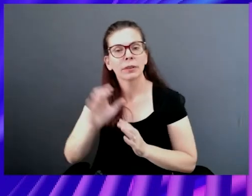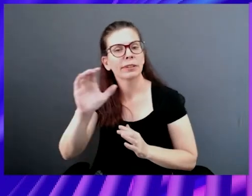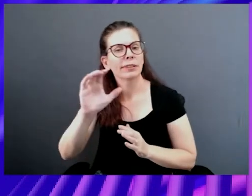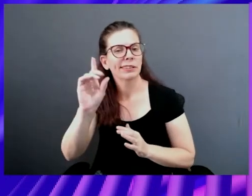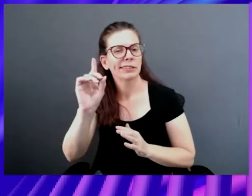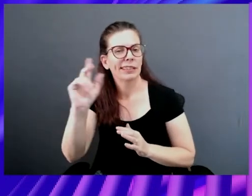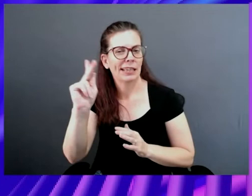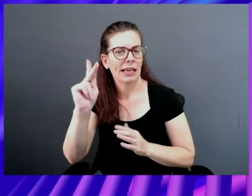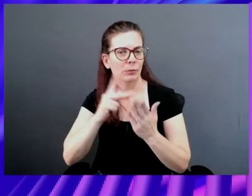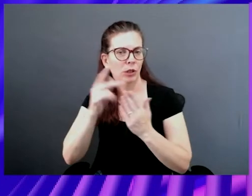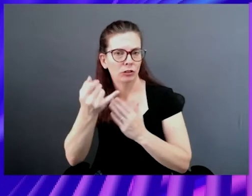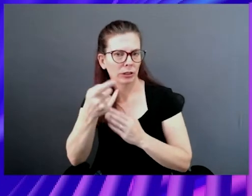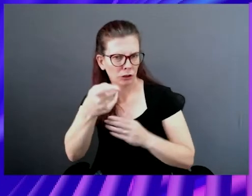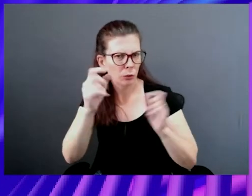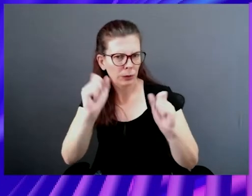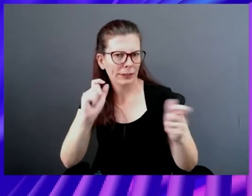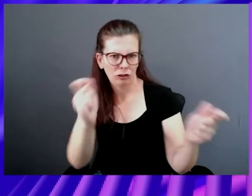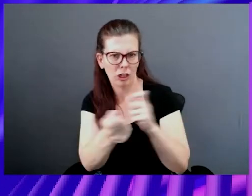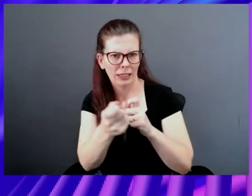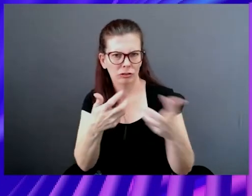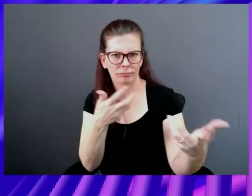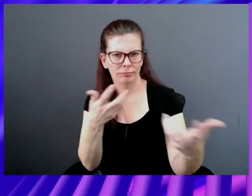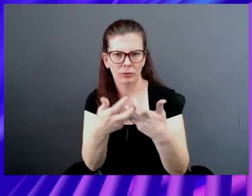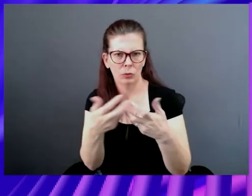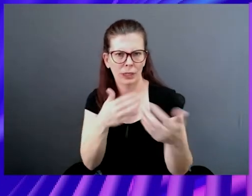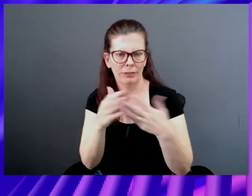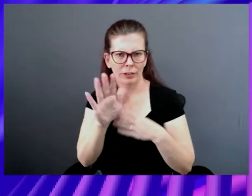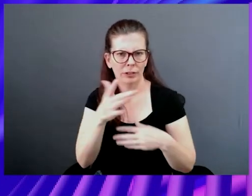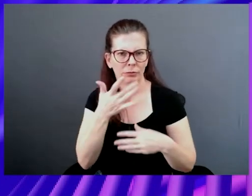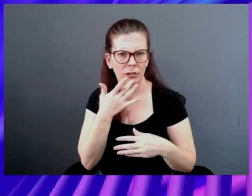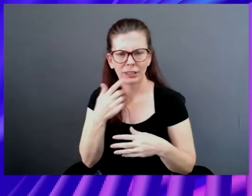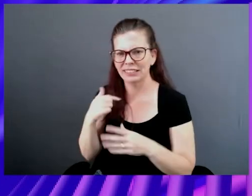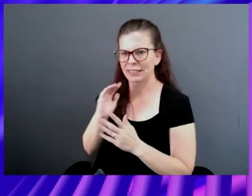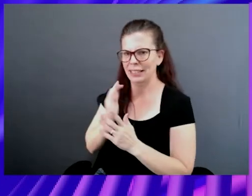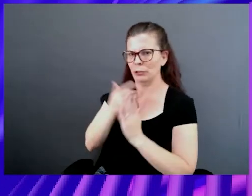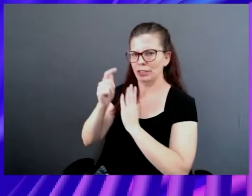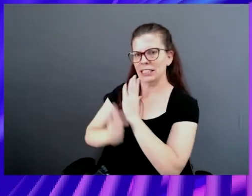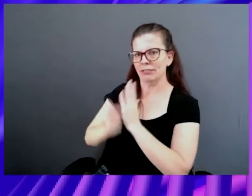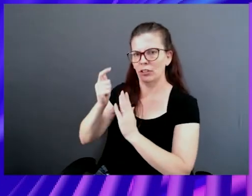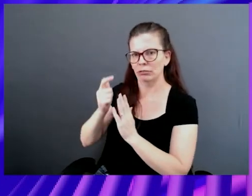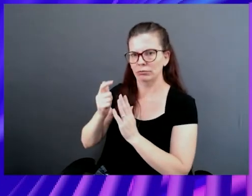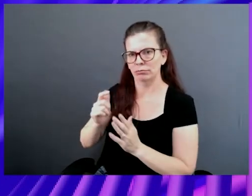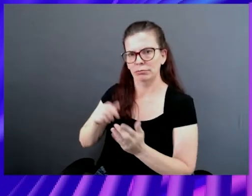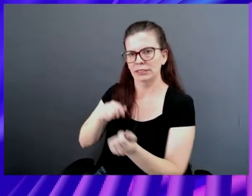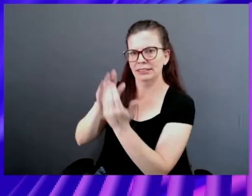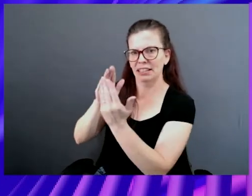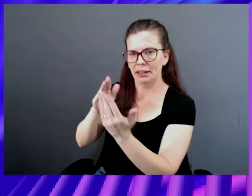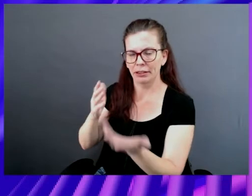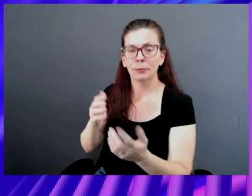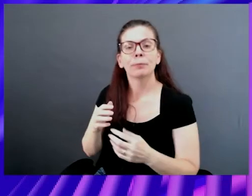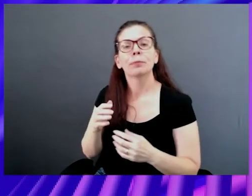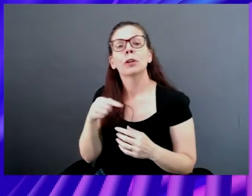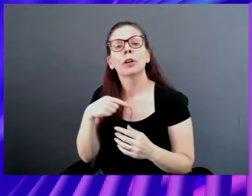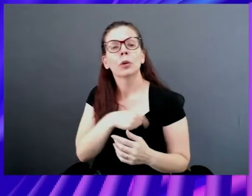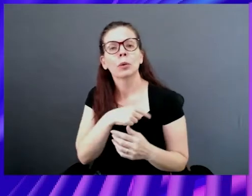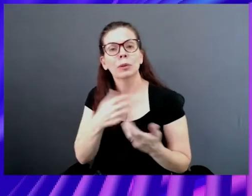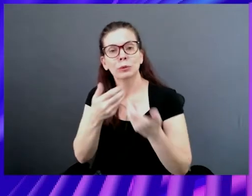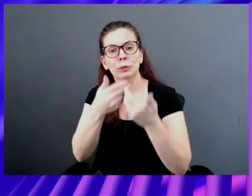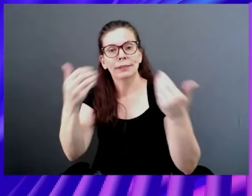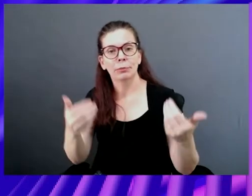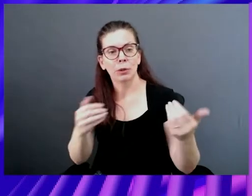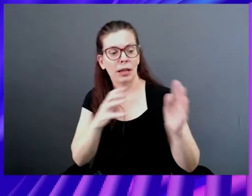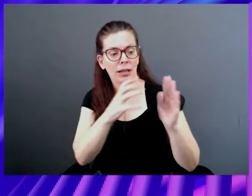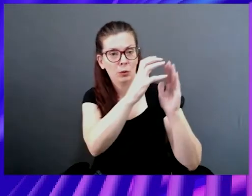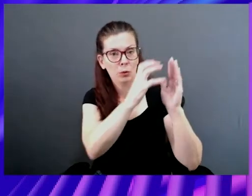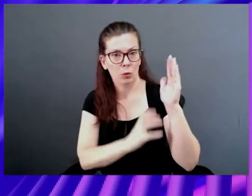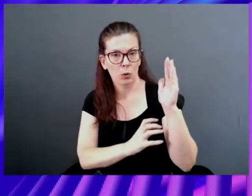can change this any way you want. Like this was just our default style of doing this. Was we sort of wanted to separate the code that was